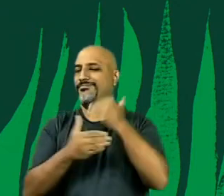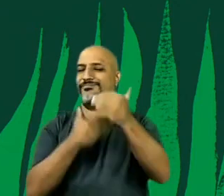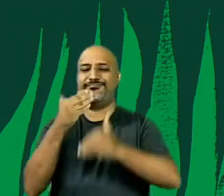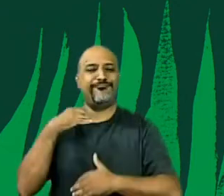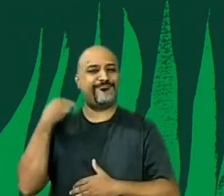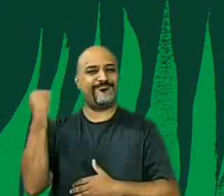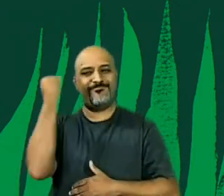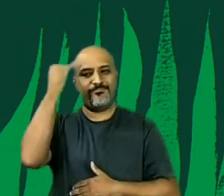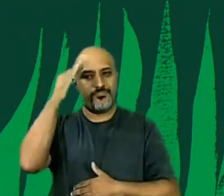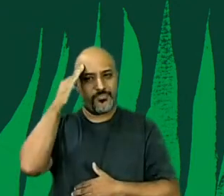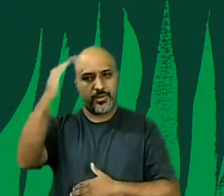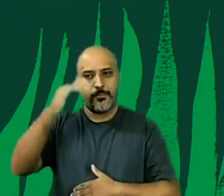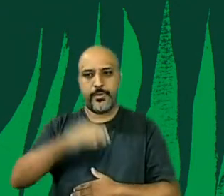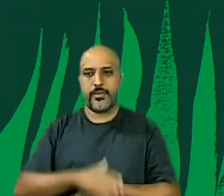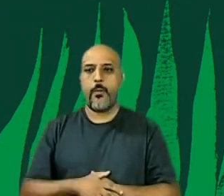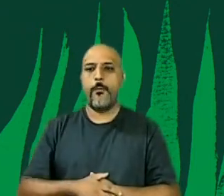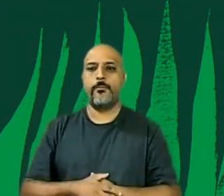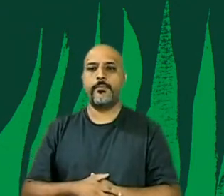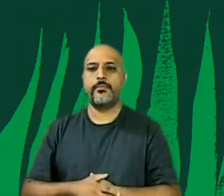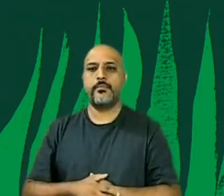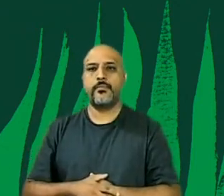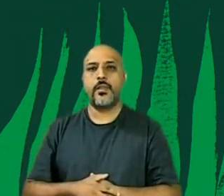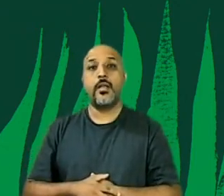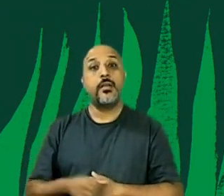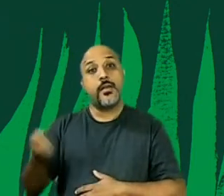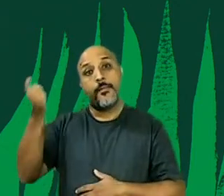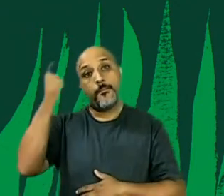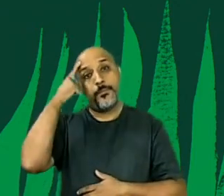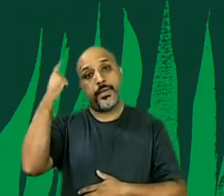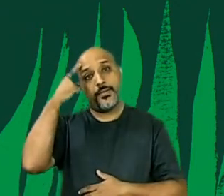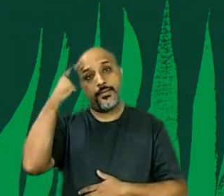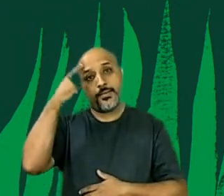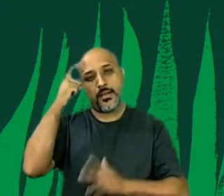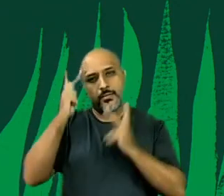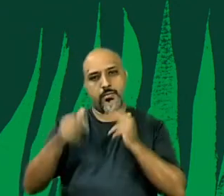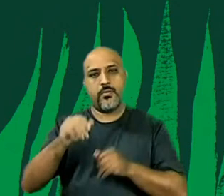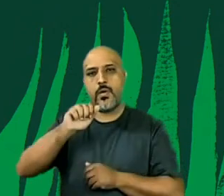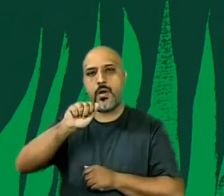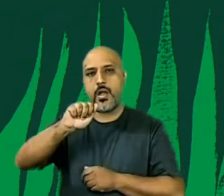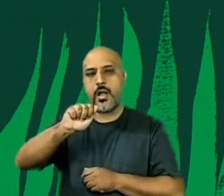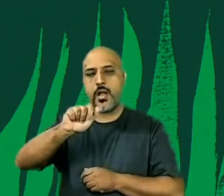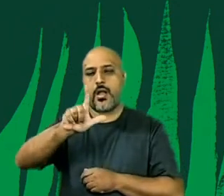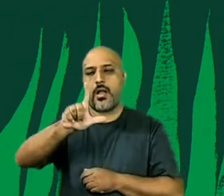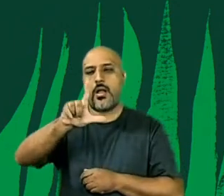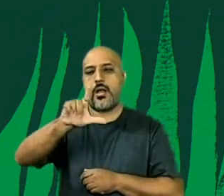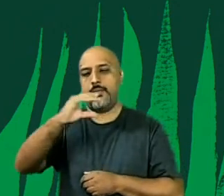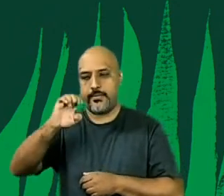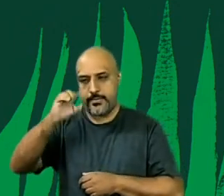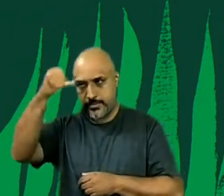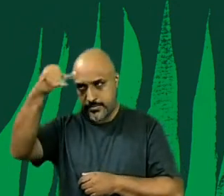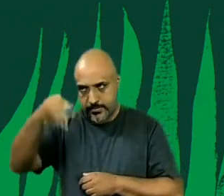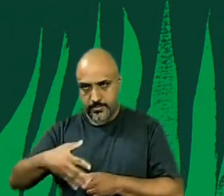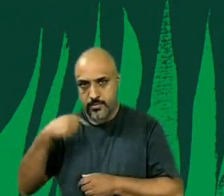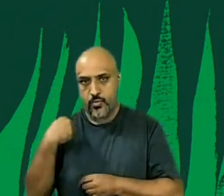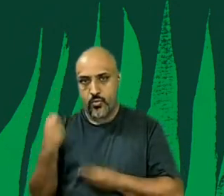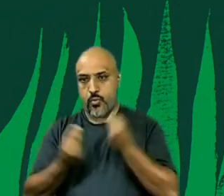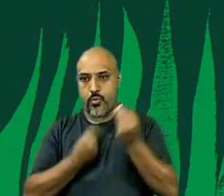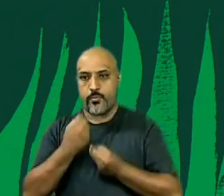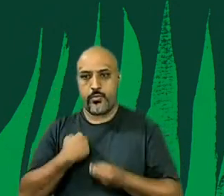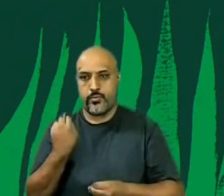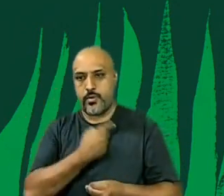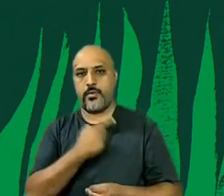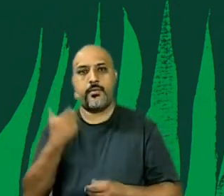That's central. And thinking further about what Alice was saying about how we